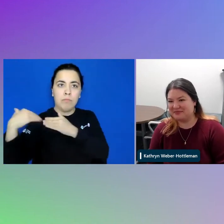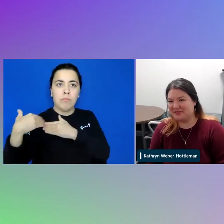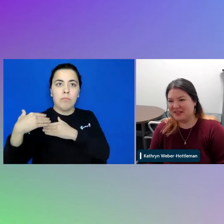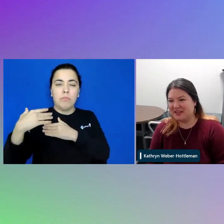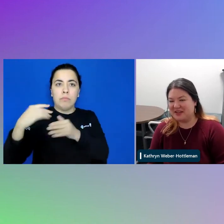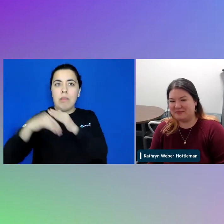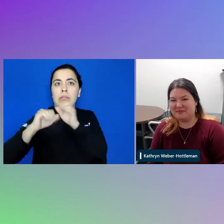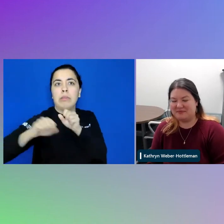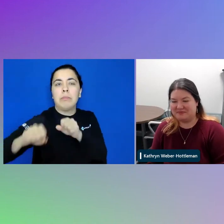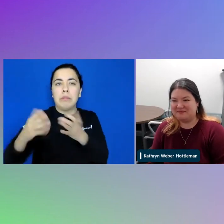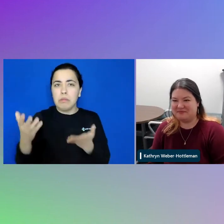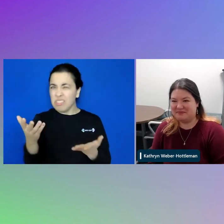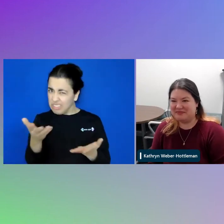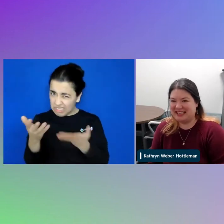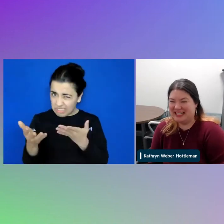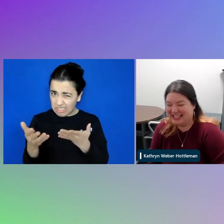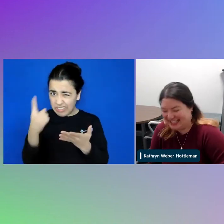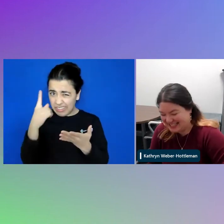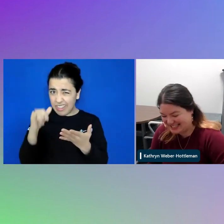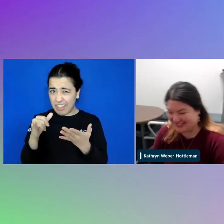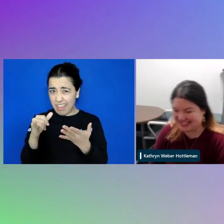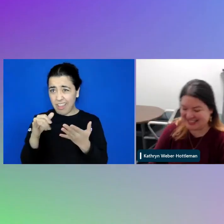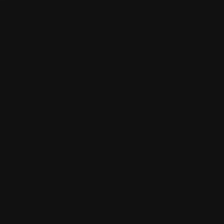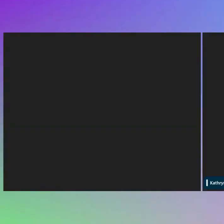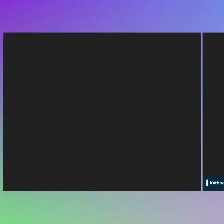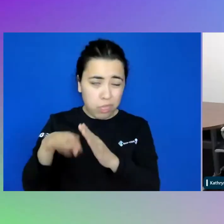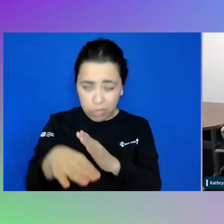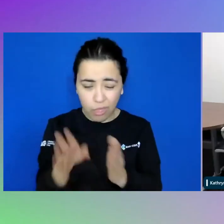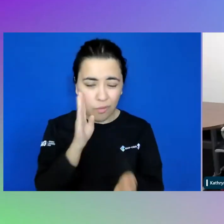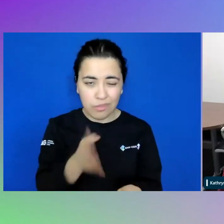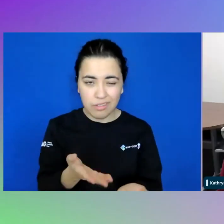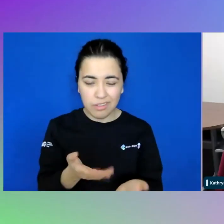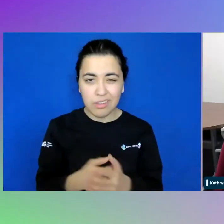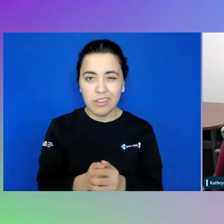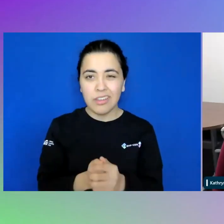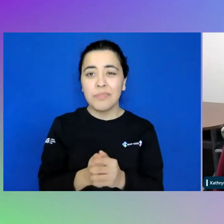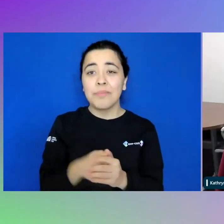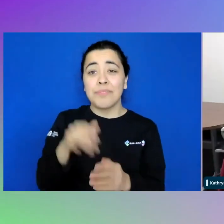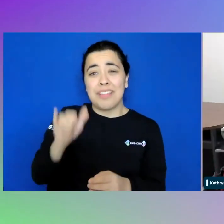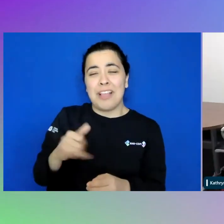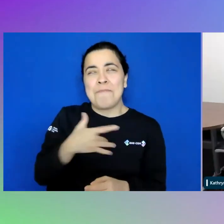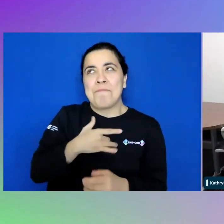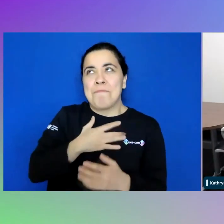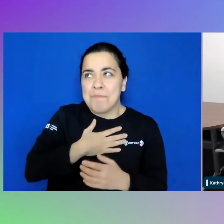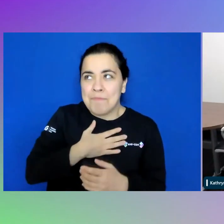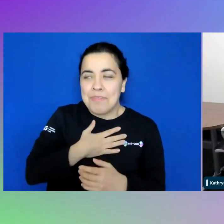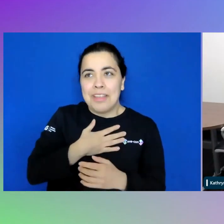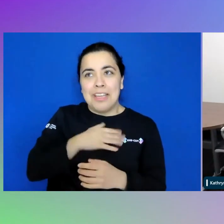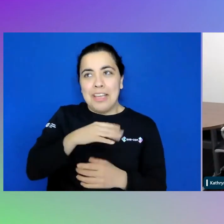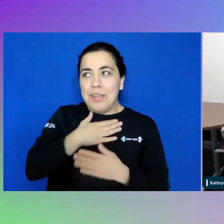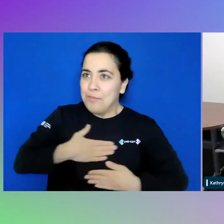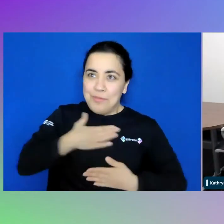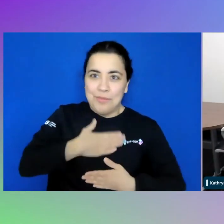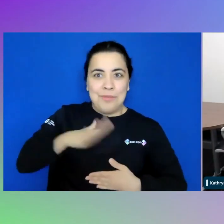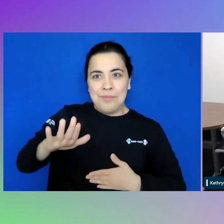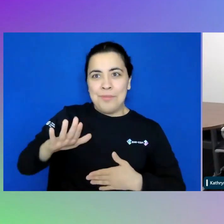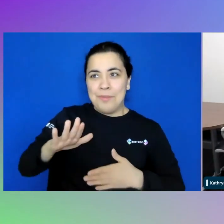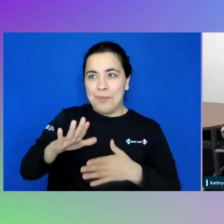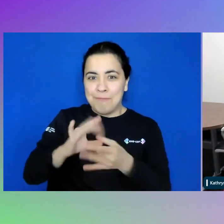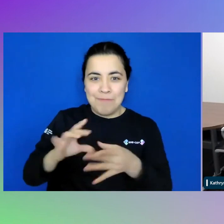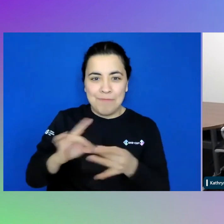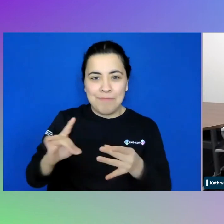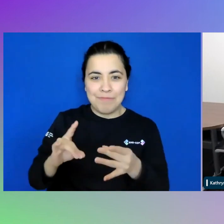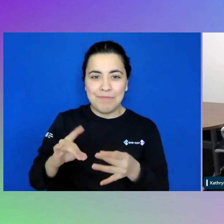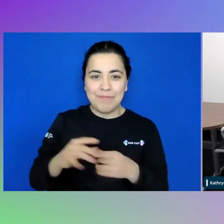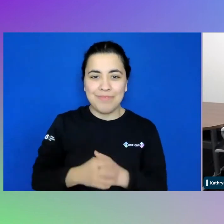watertight may run you Yep. foul. So this is a topic near and dear to my heart. So I really appreciate whoever set this question